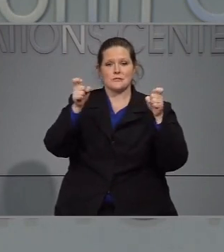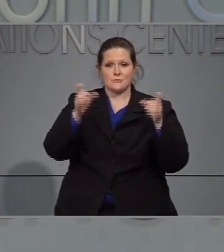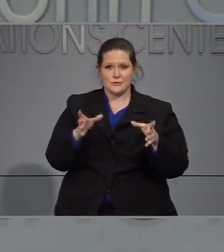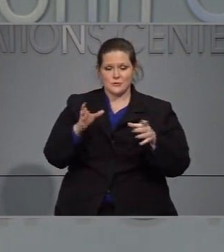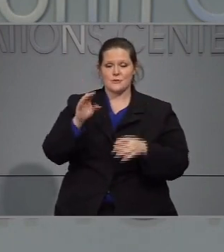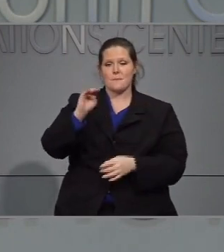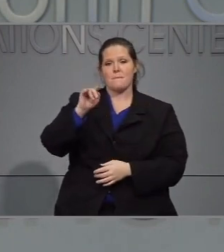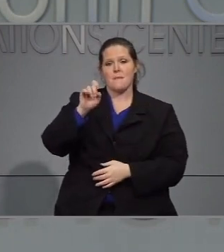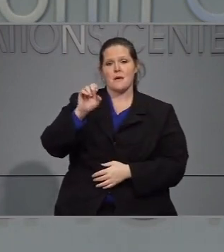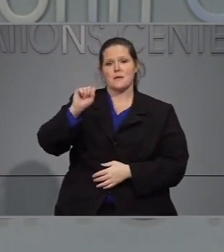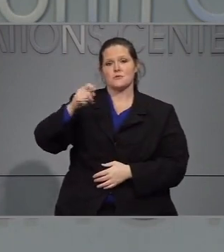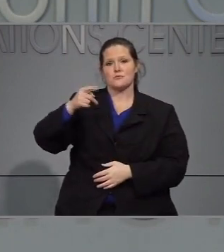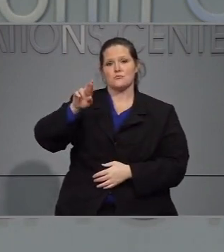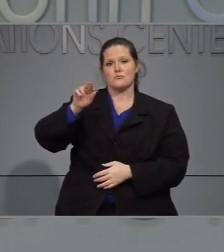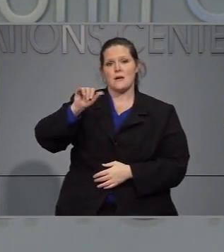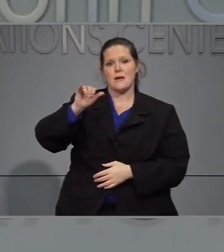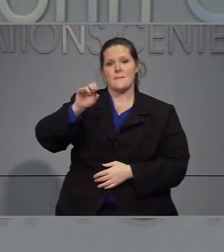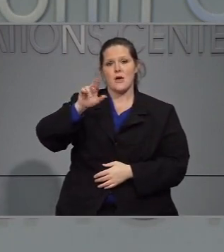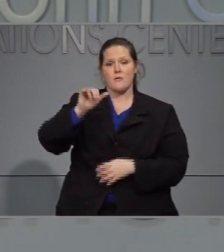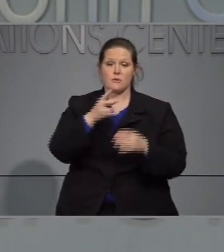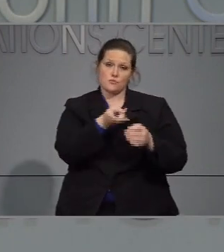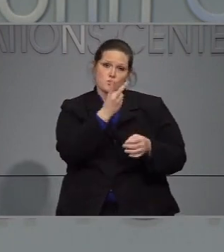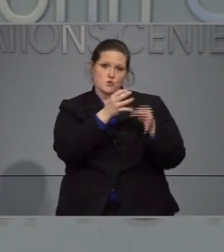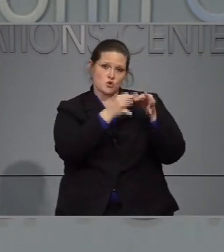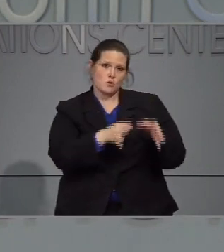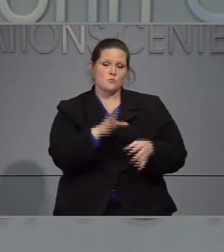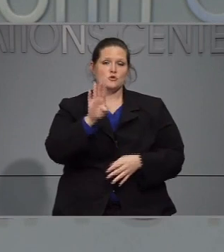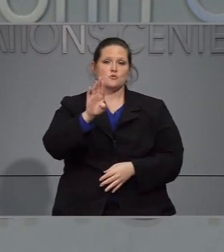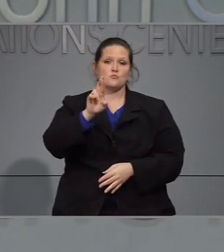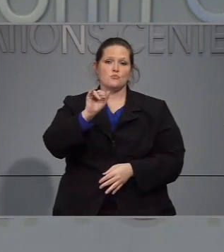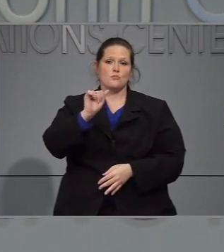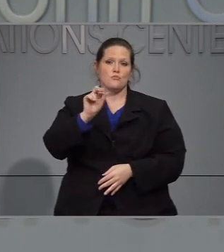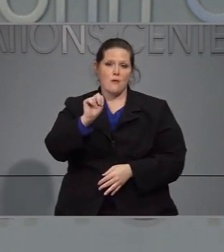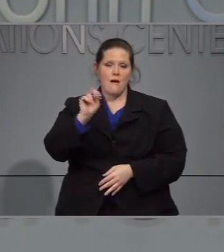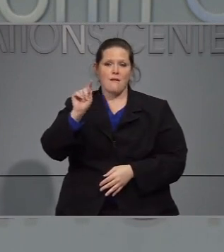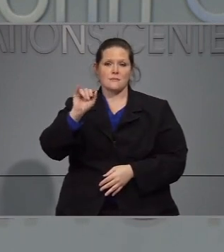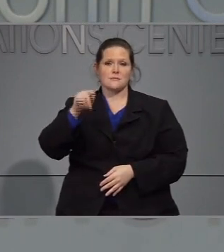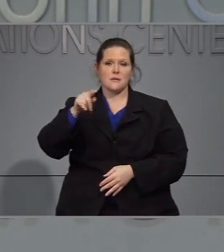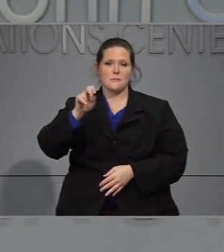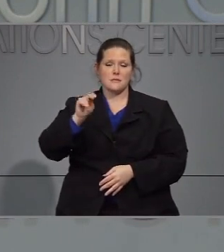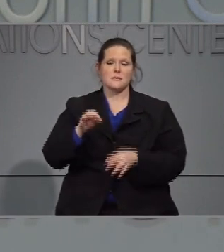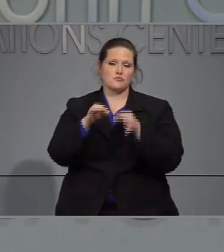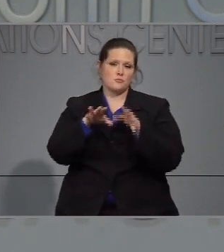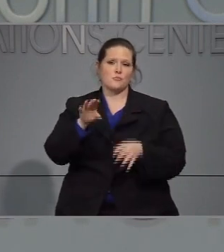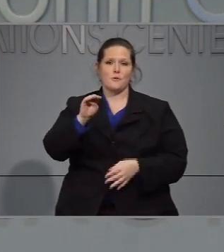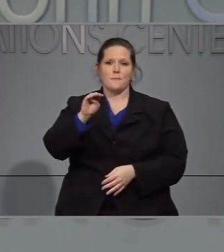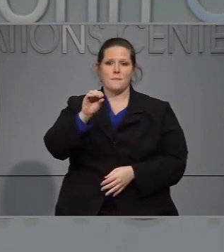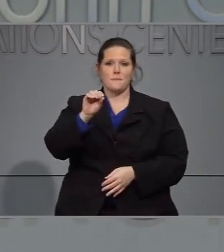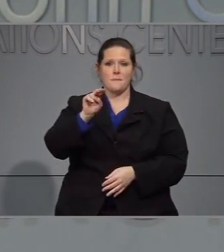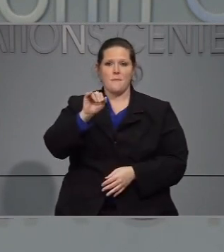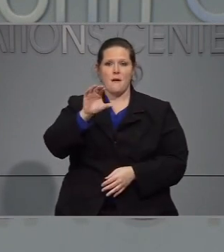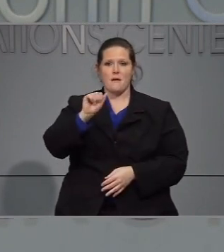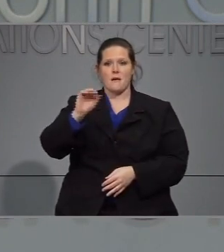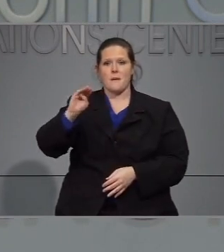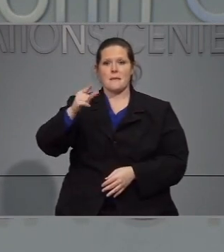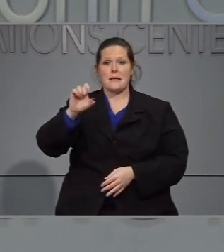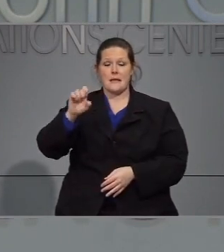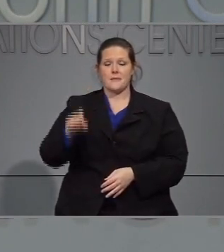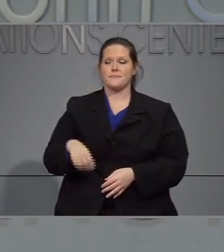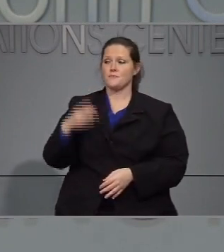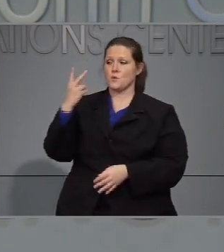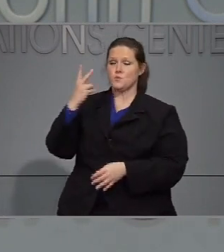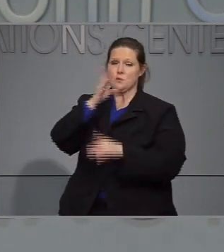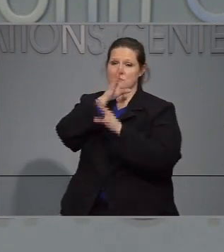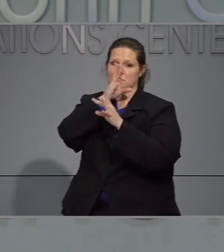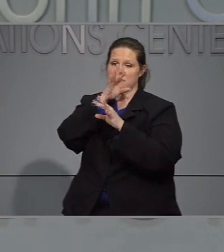Brian Tipton are our sign language interpreters, and behind the scenes, Jasmine Mativier and Josiah Melendez